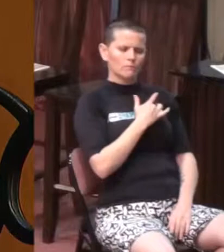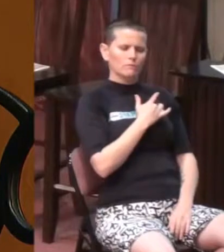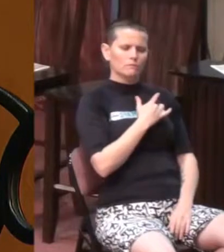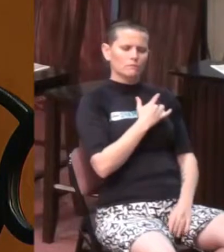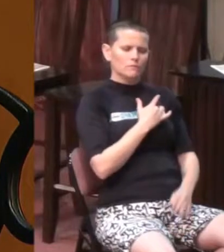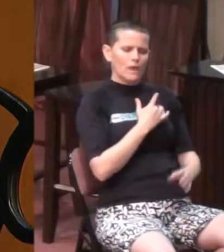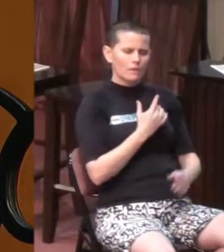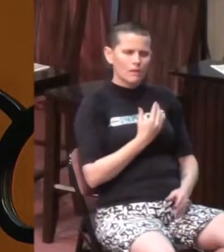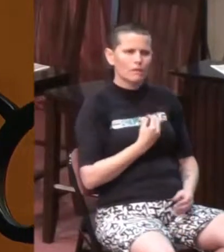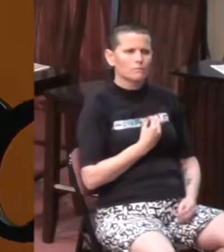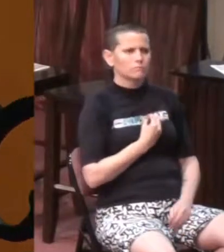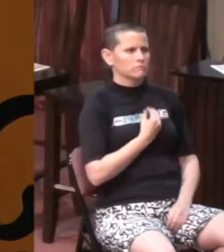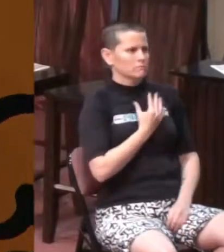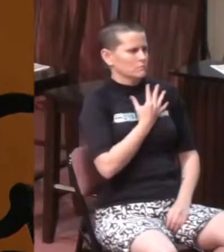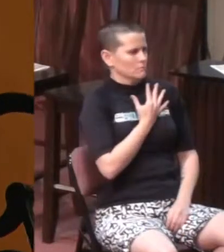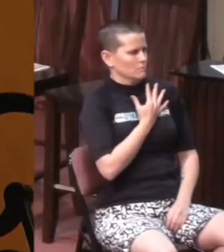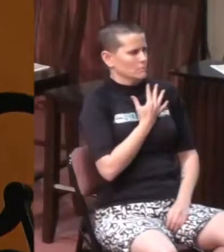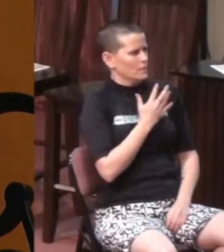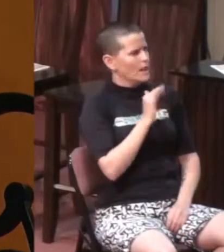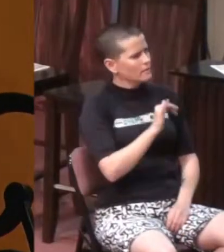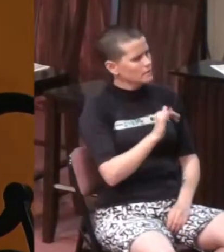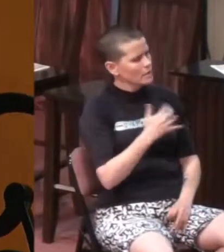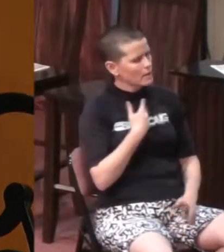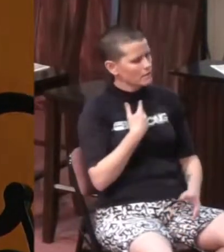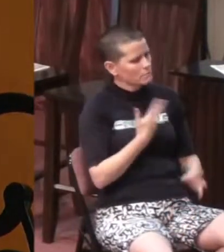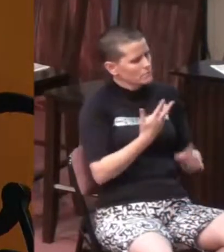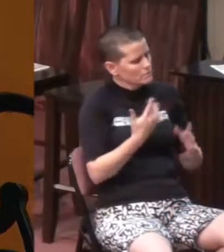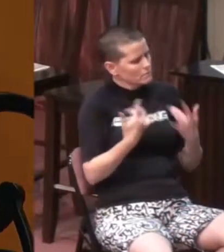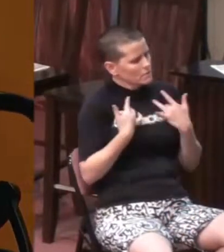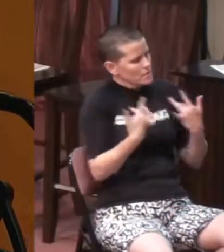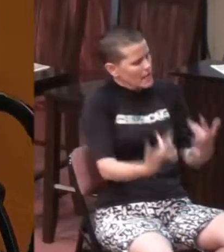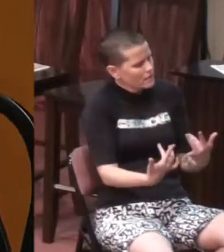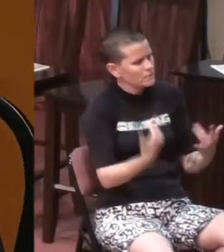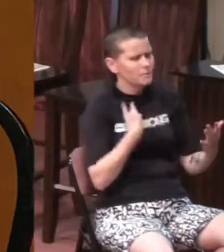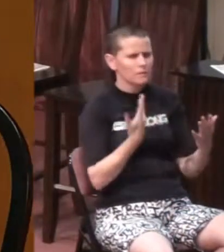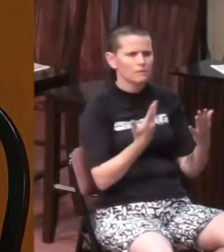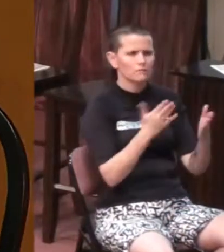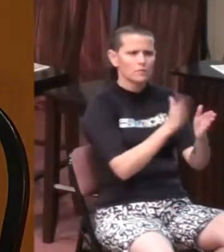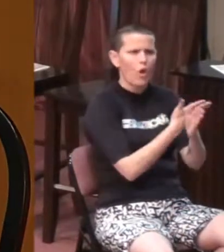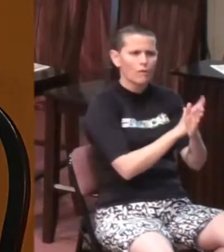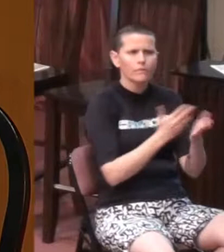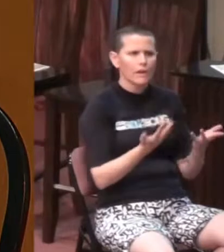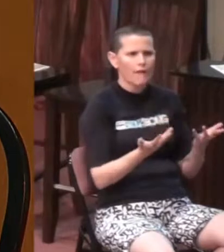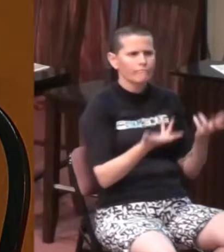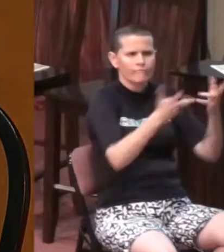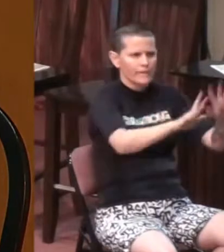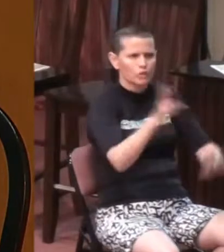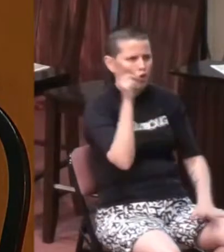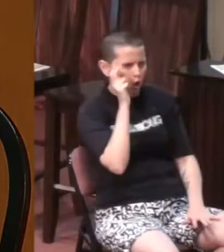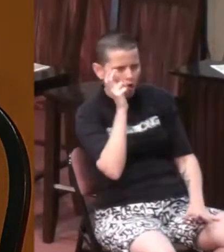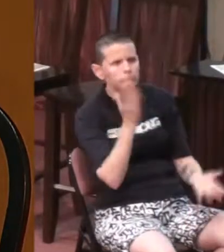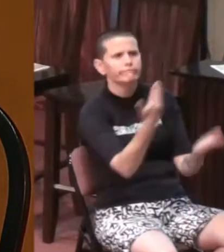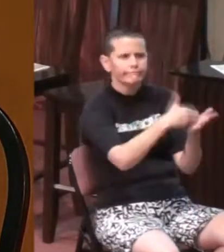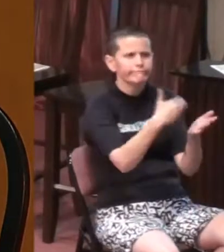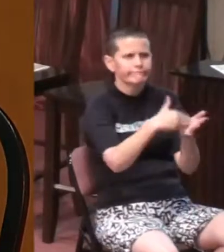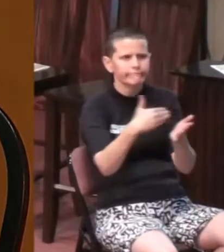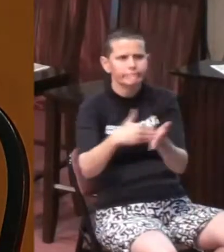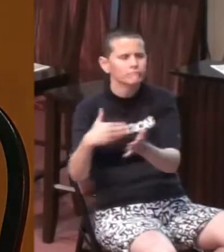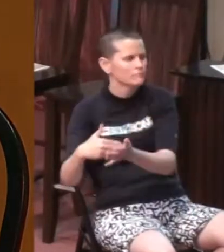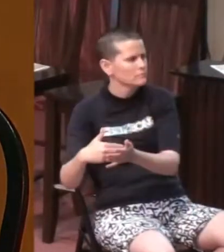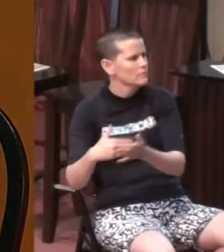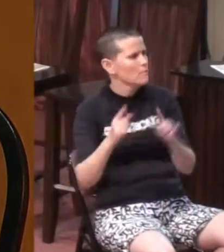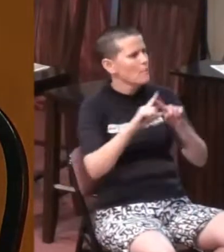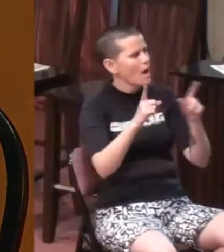depth that they bring to me. And normally it's a song I already know and lyrics I've already heard 100 times, only I hear it a new way.